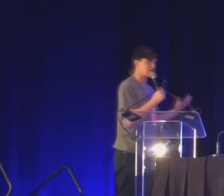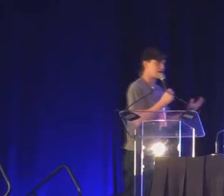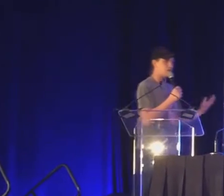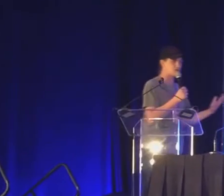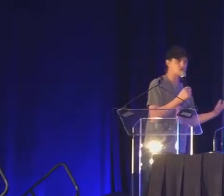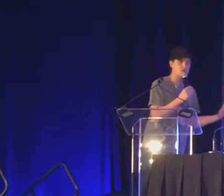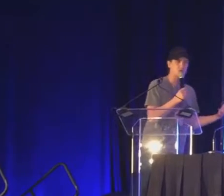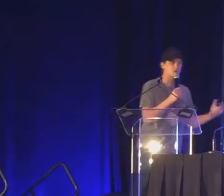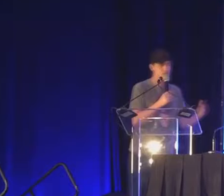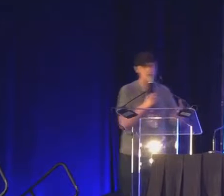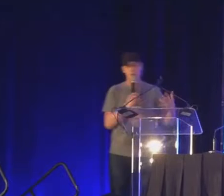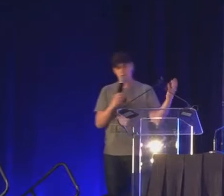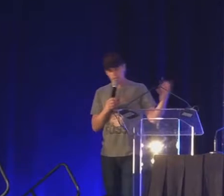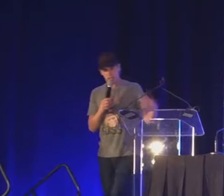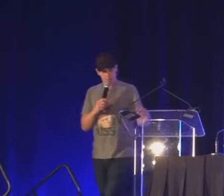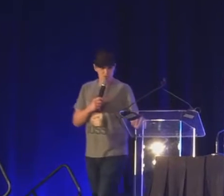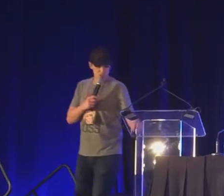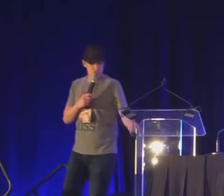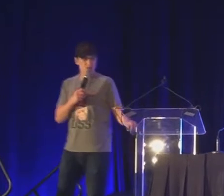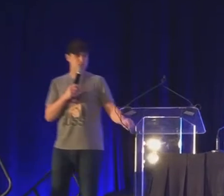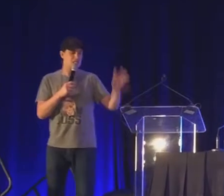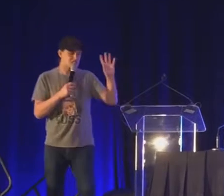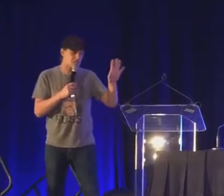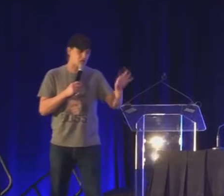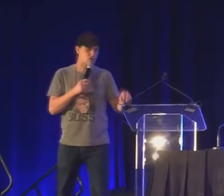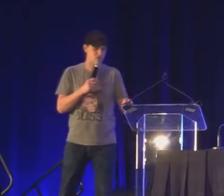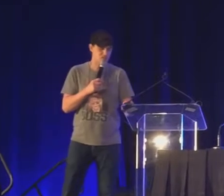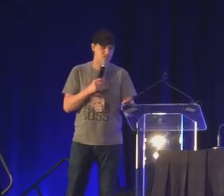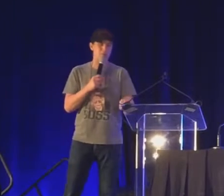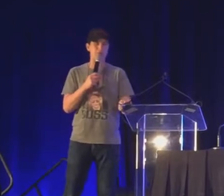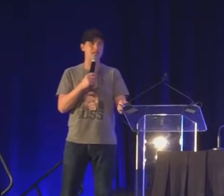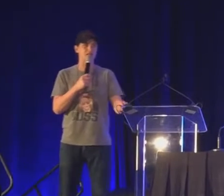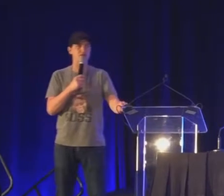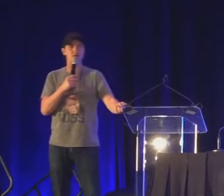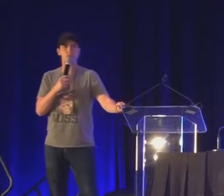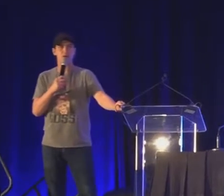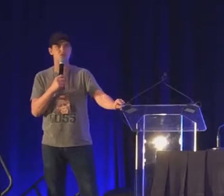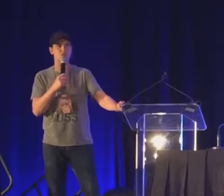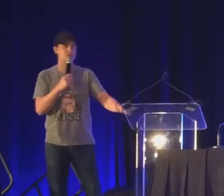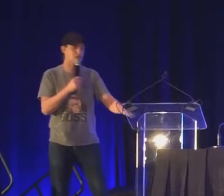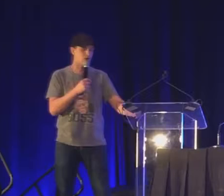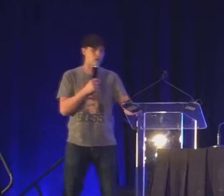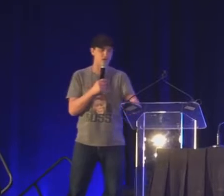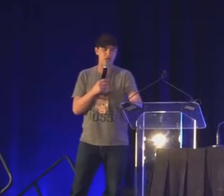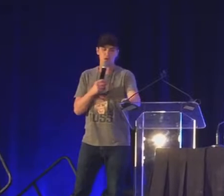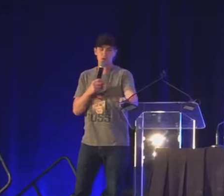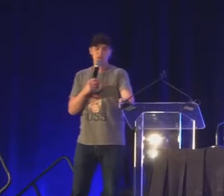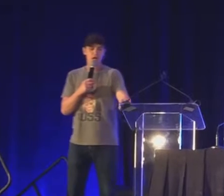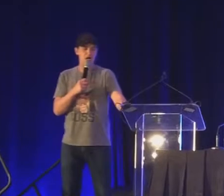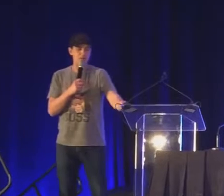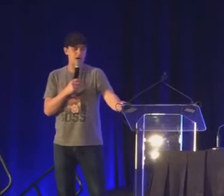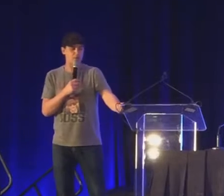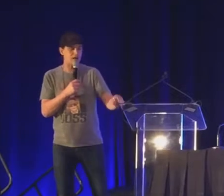money together and we could shoot the movie. So I'm really stoked. And this ain't 100%, but literally about 2 weeks ago, a week